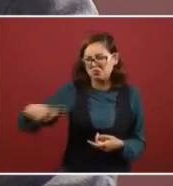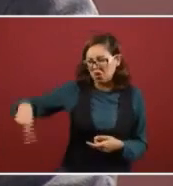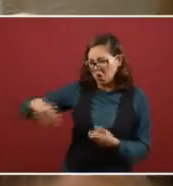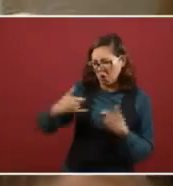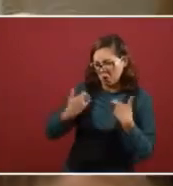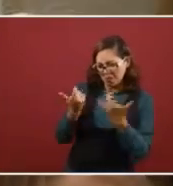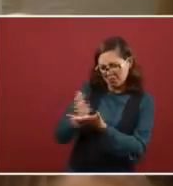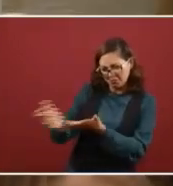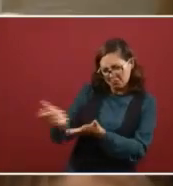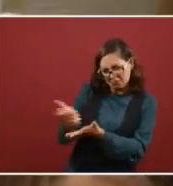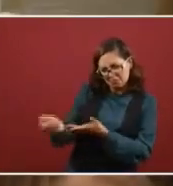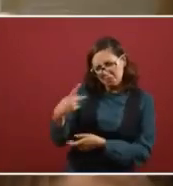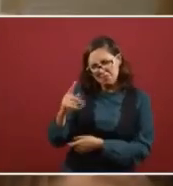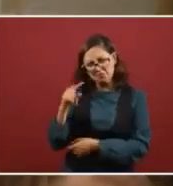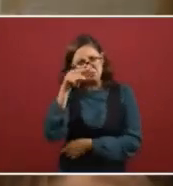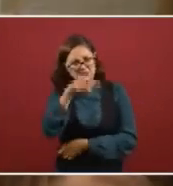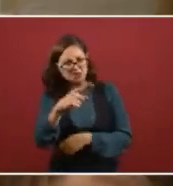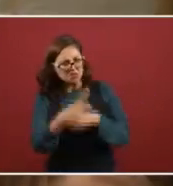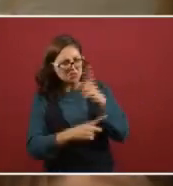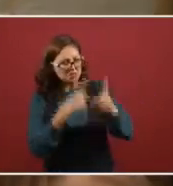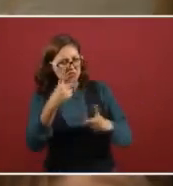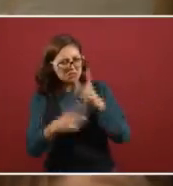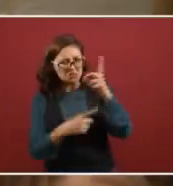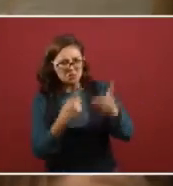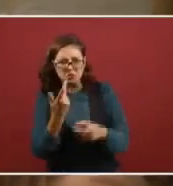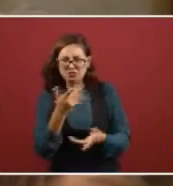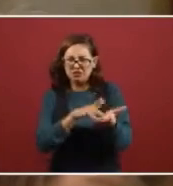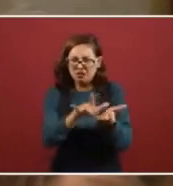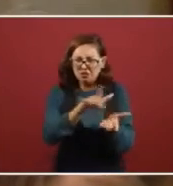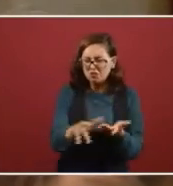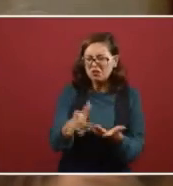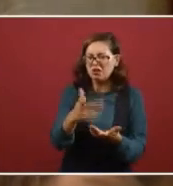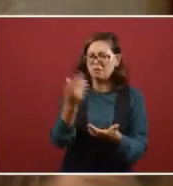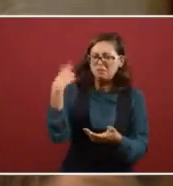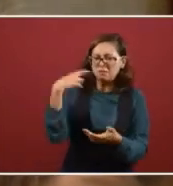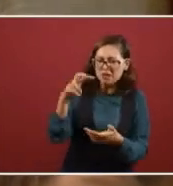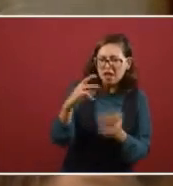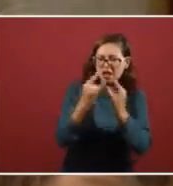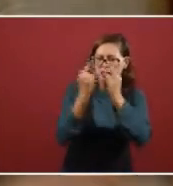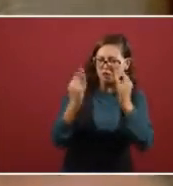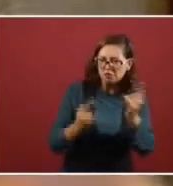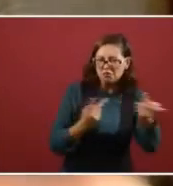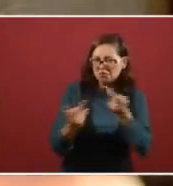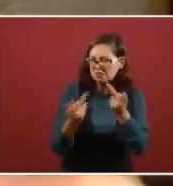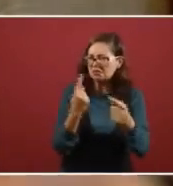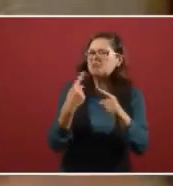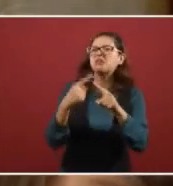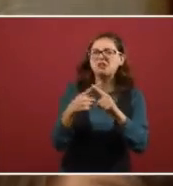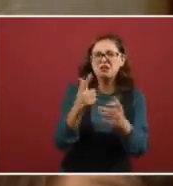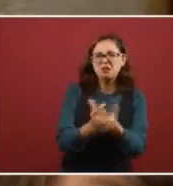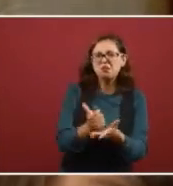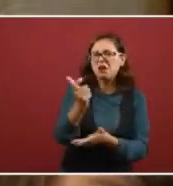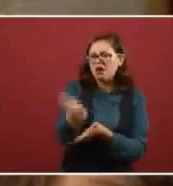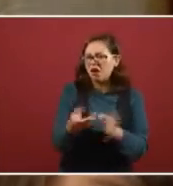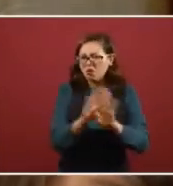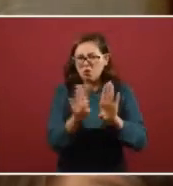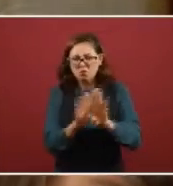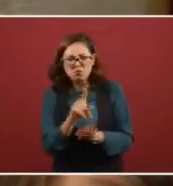se necesitan otros so recursos. they're saying that there's other resources that are necessary for them to run their programs and